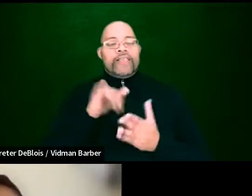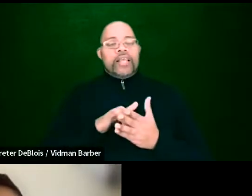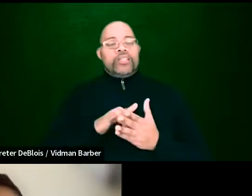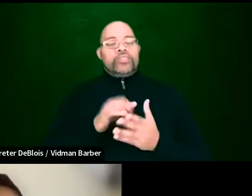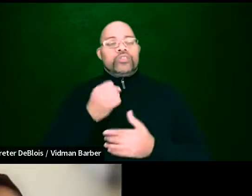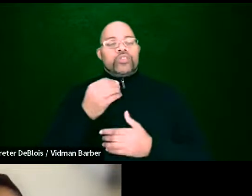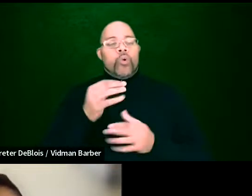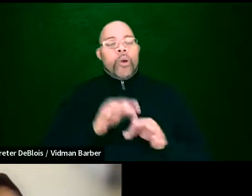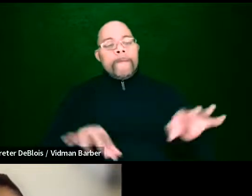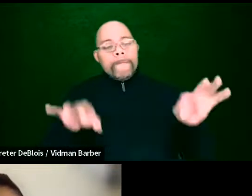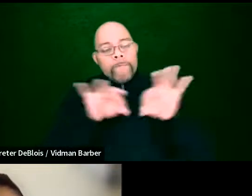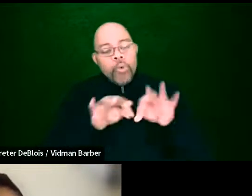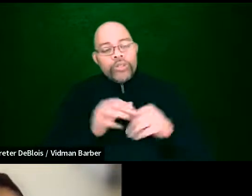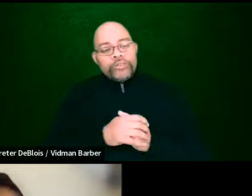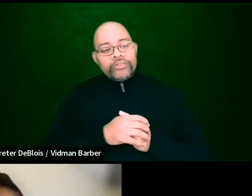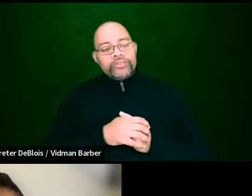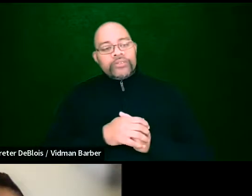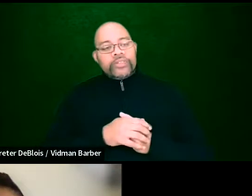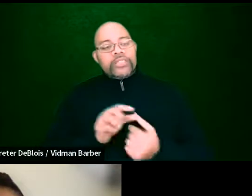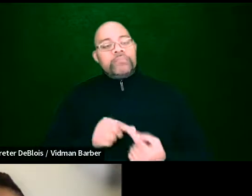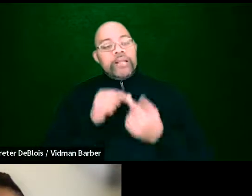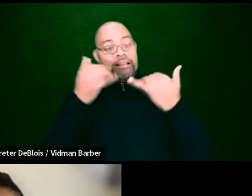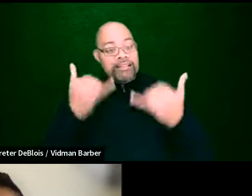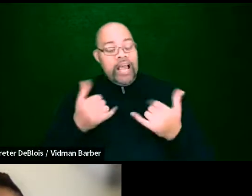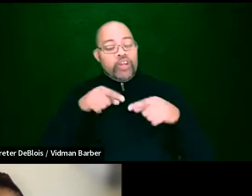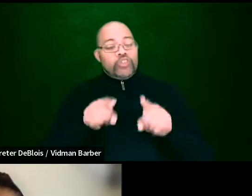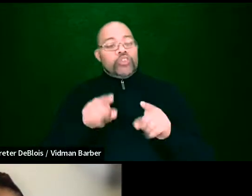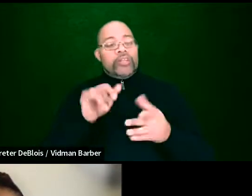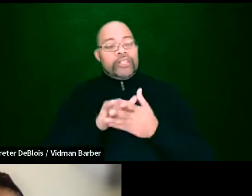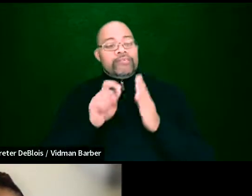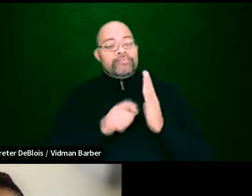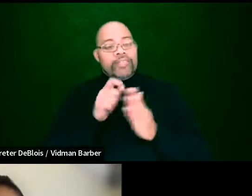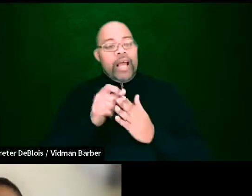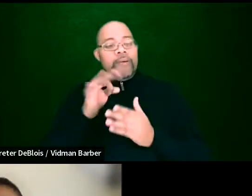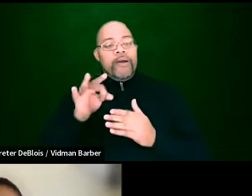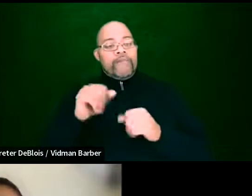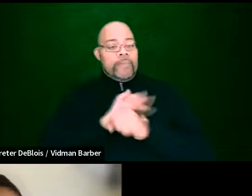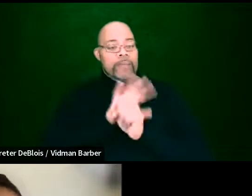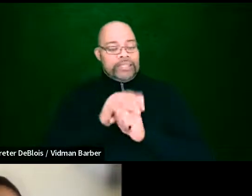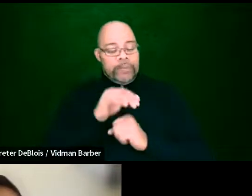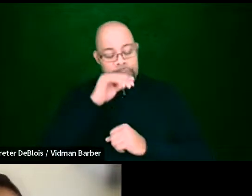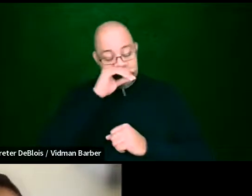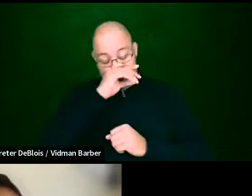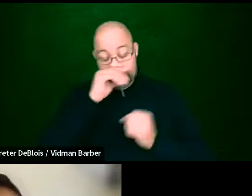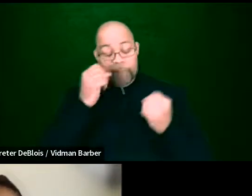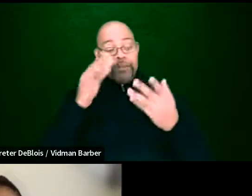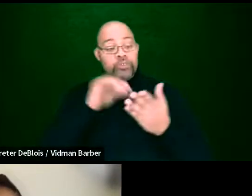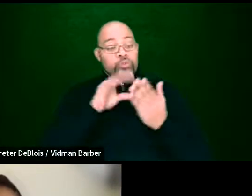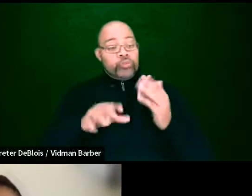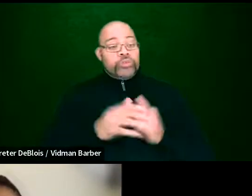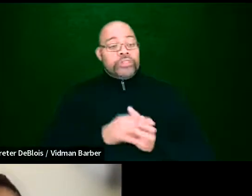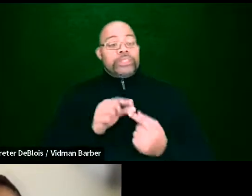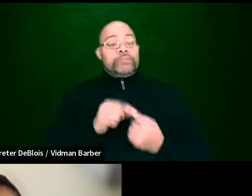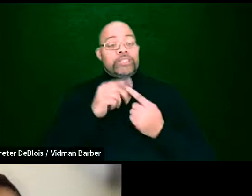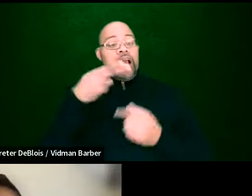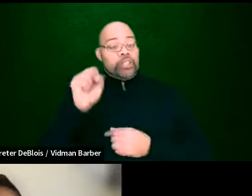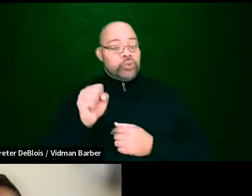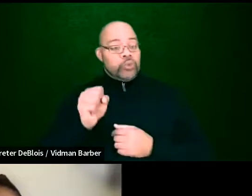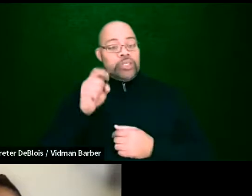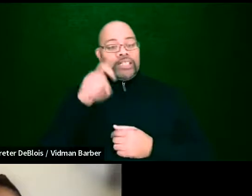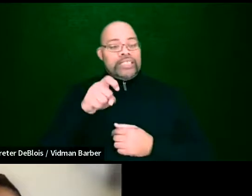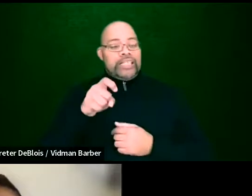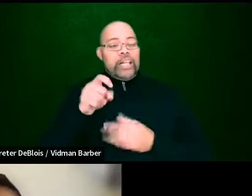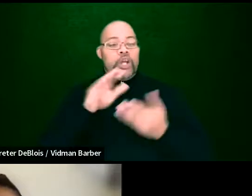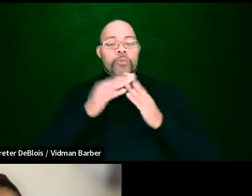so important, especially now during this time of the pandemic. A lot of these students, especially in high school, they need